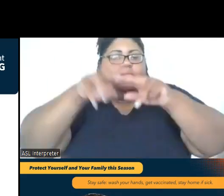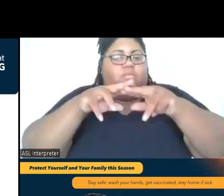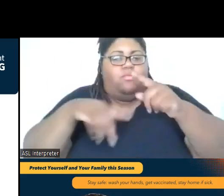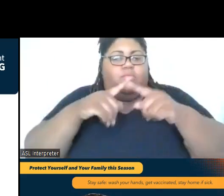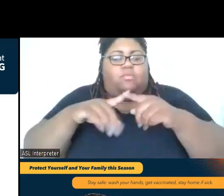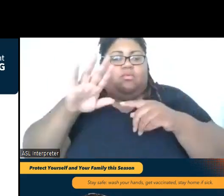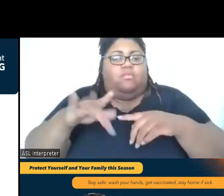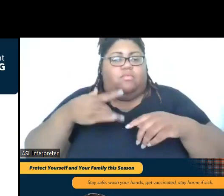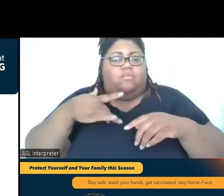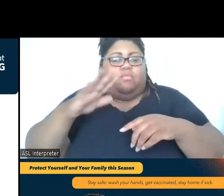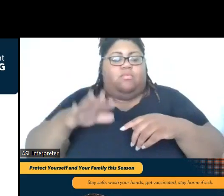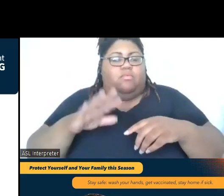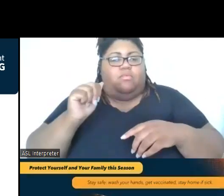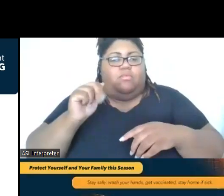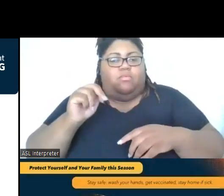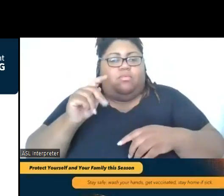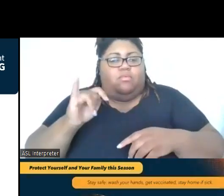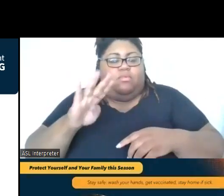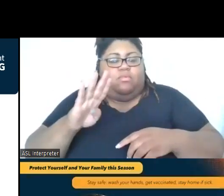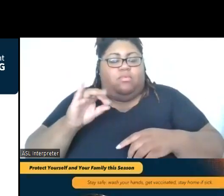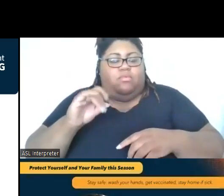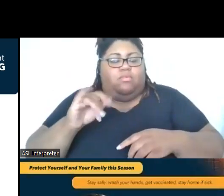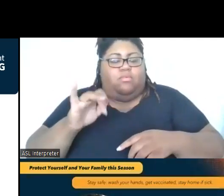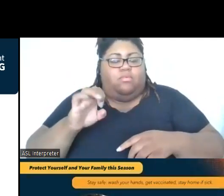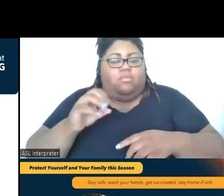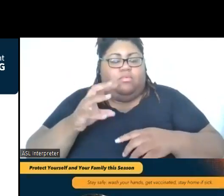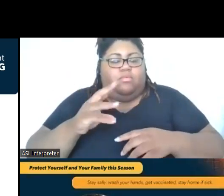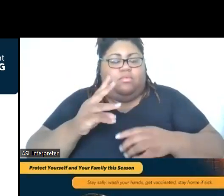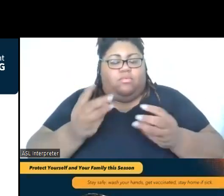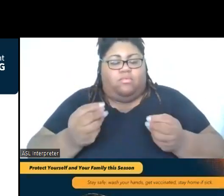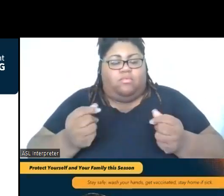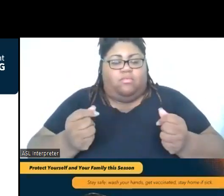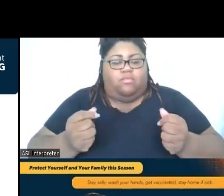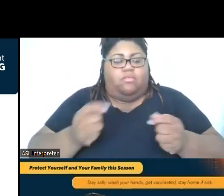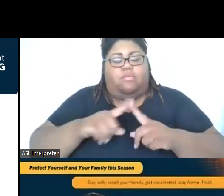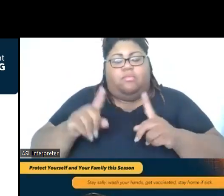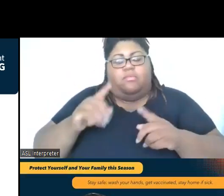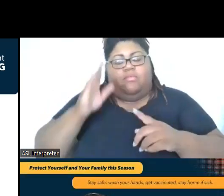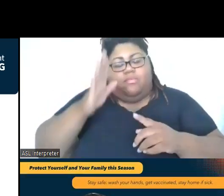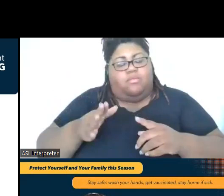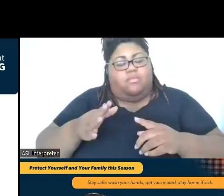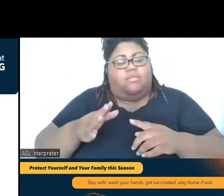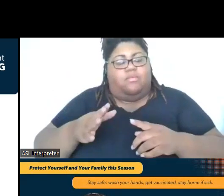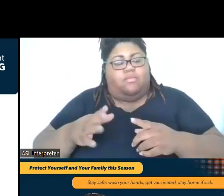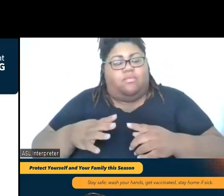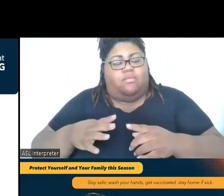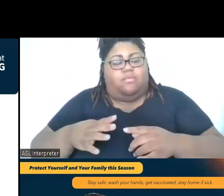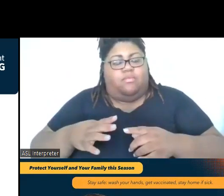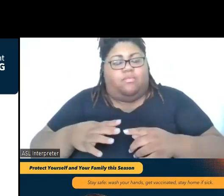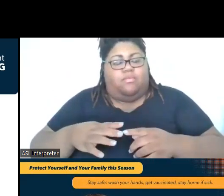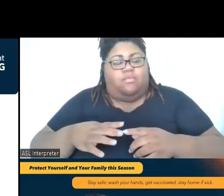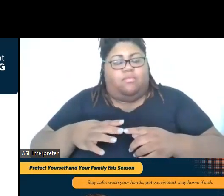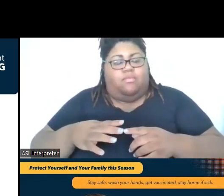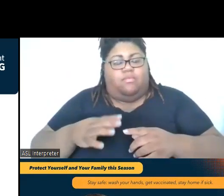So you don't need to rush to get it soon after an infection, but eventually being both infected